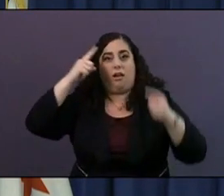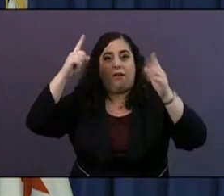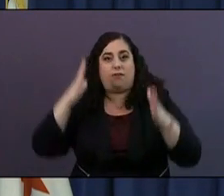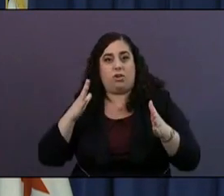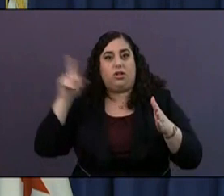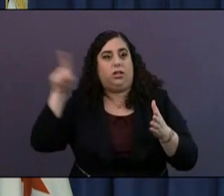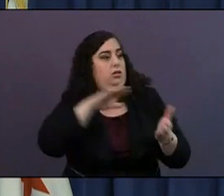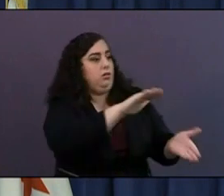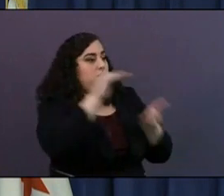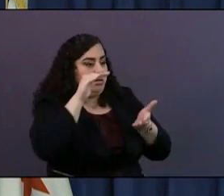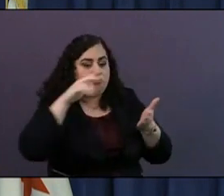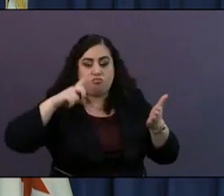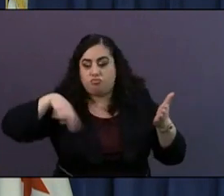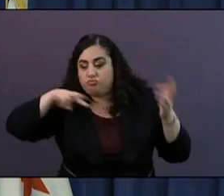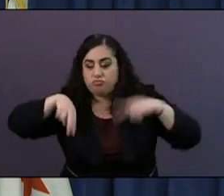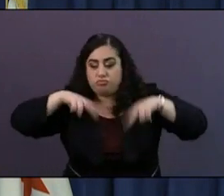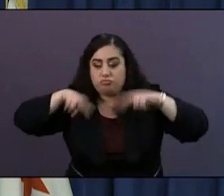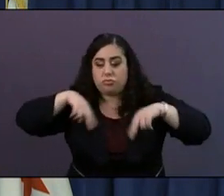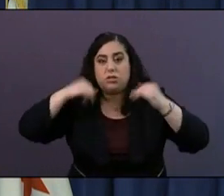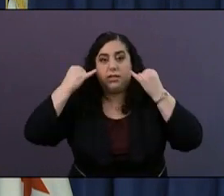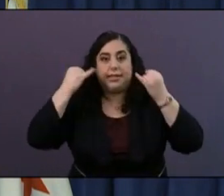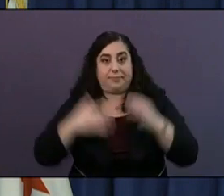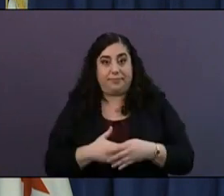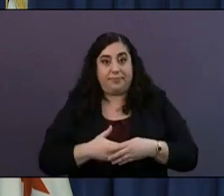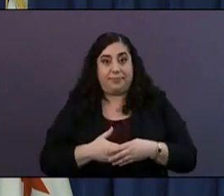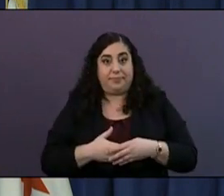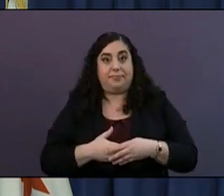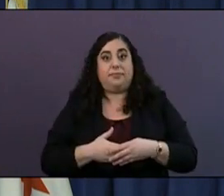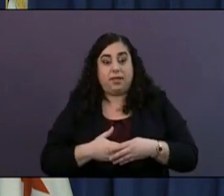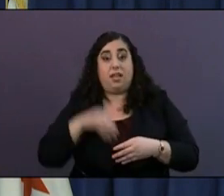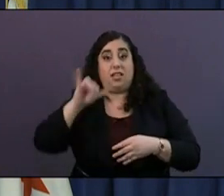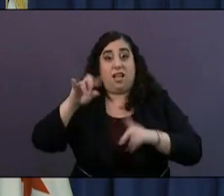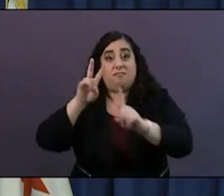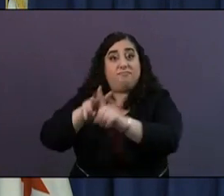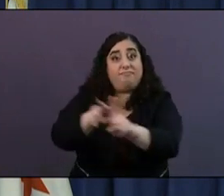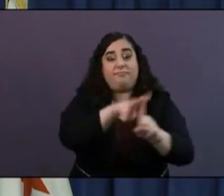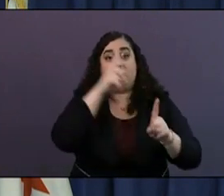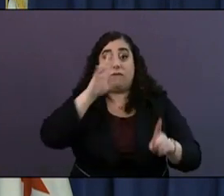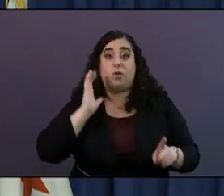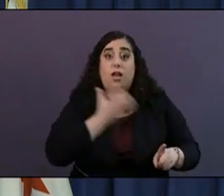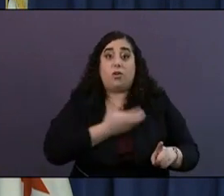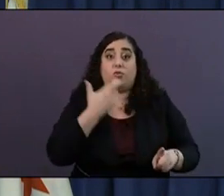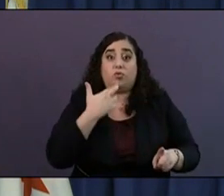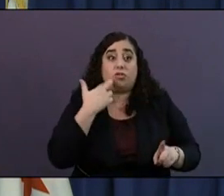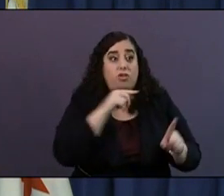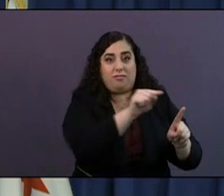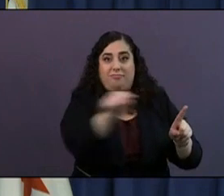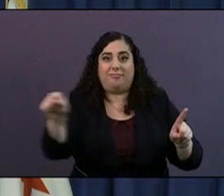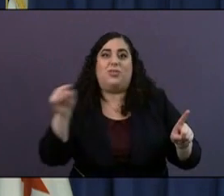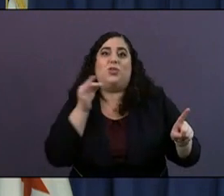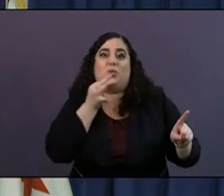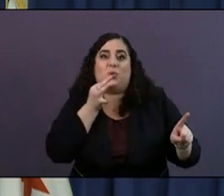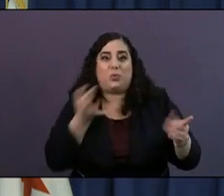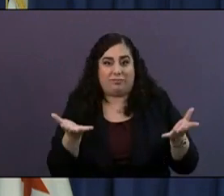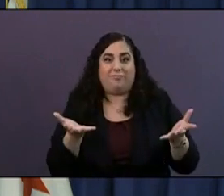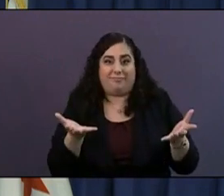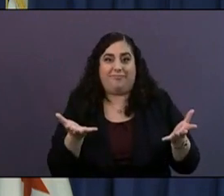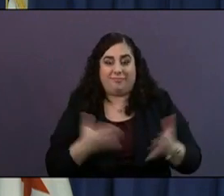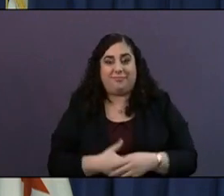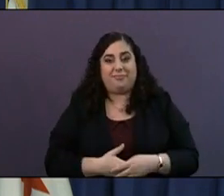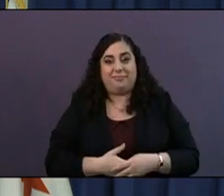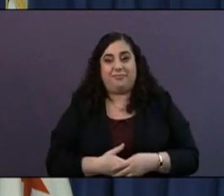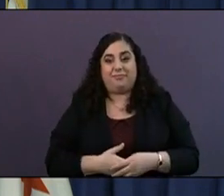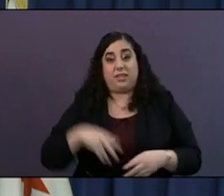potential changes that you will see in restaurants. And that's a good thing because as Phil, who was demonstrated today